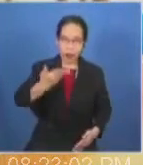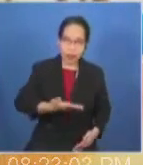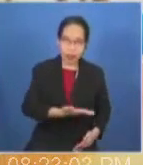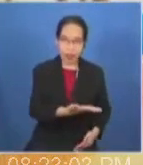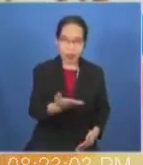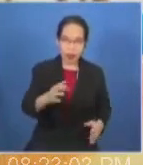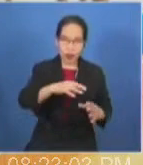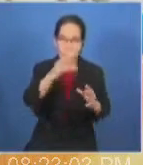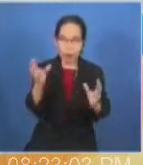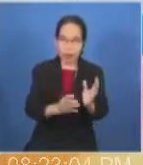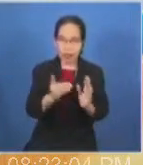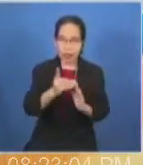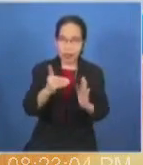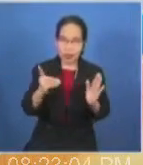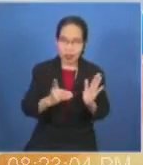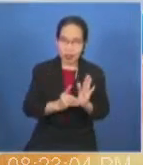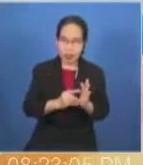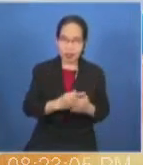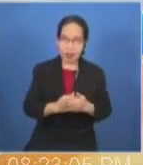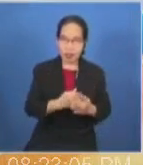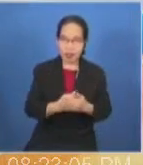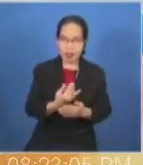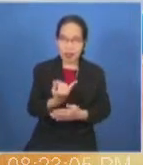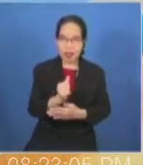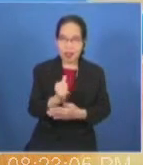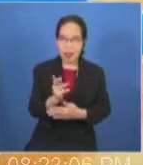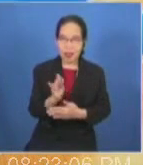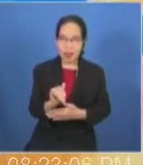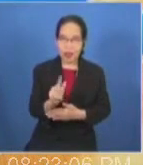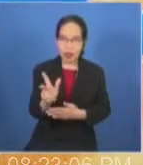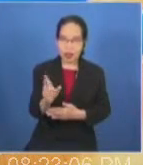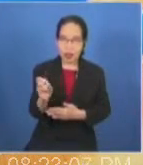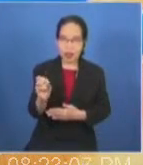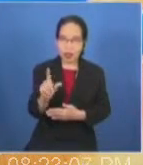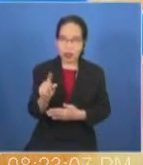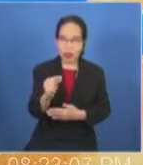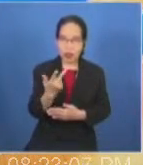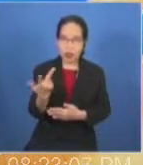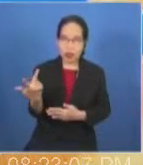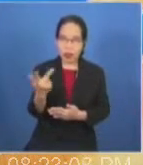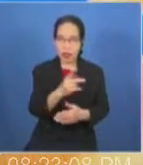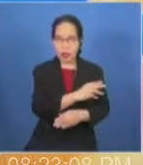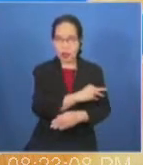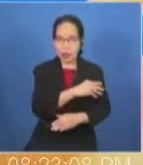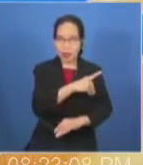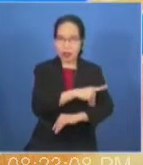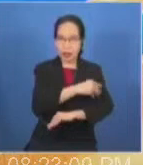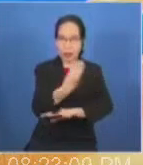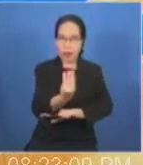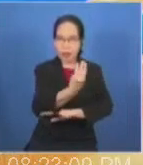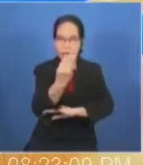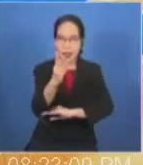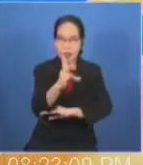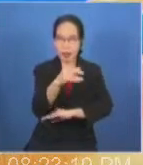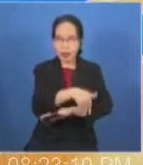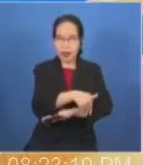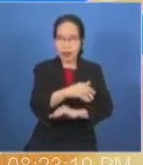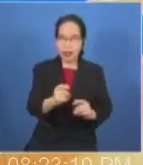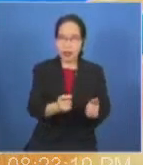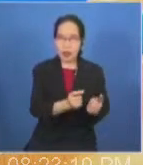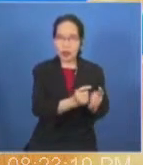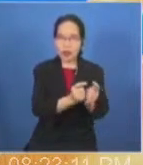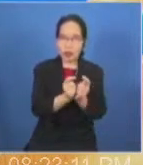Once again, we are inviting you to our upcoming Mass Indoctrination on January